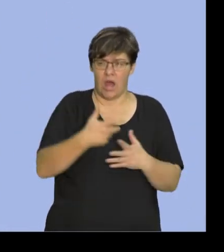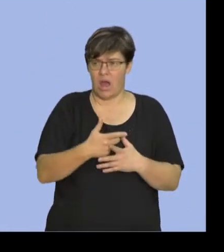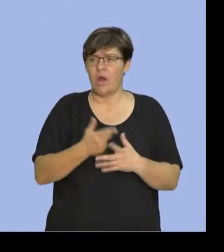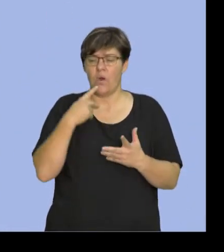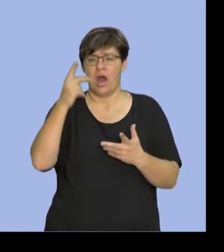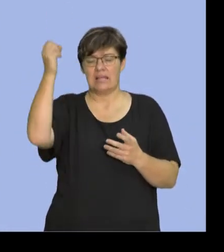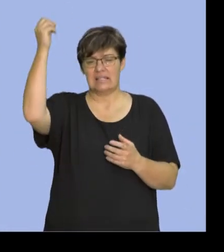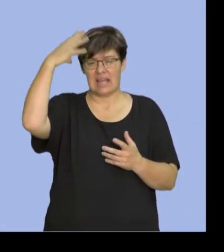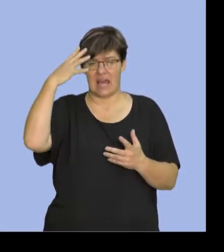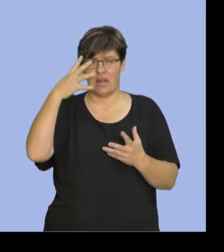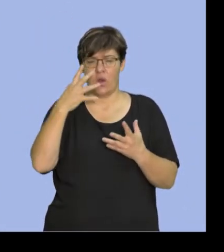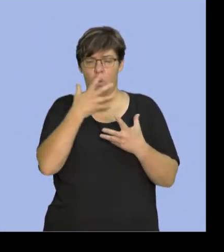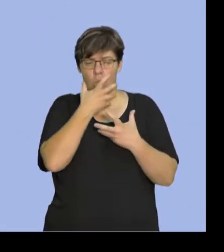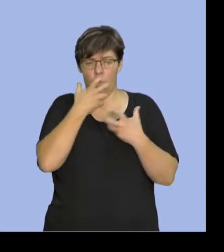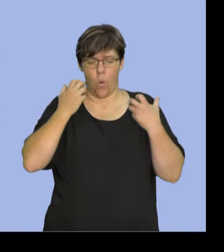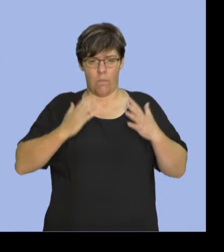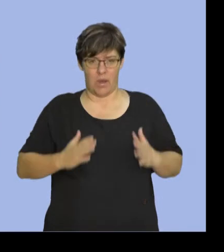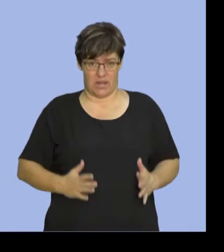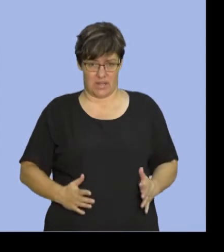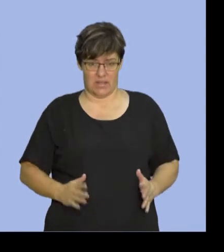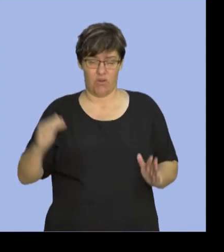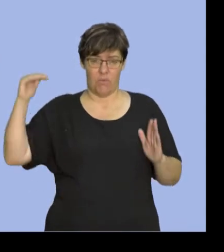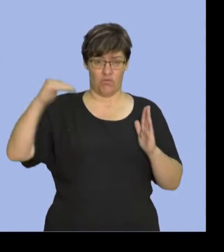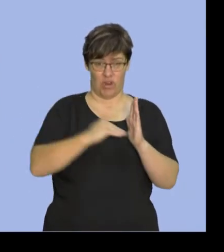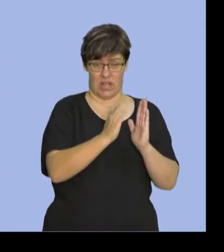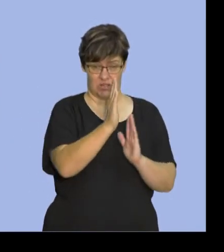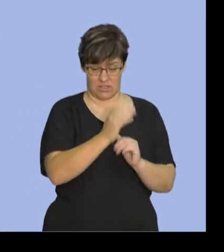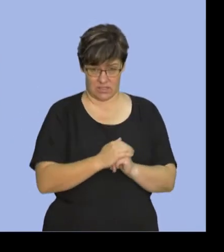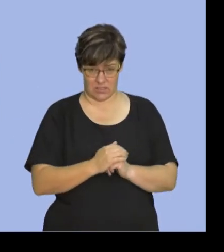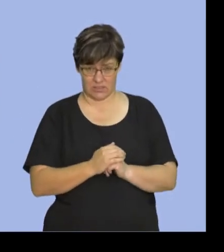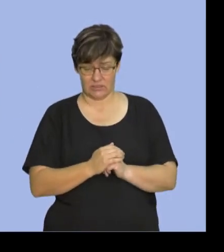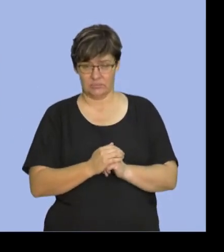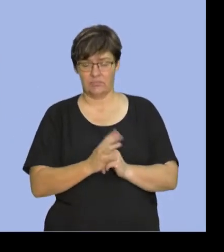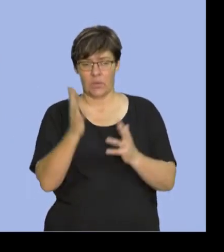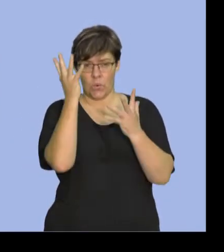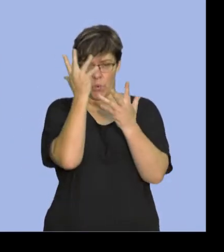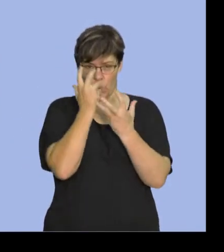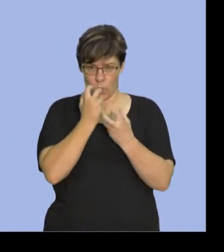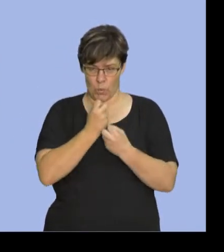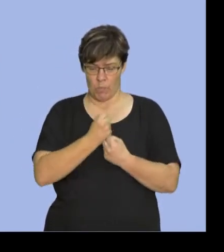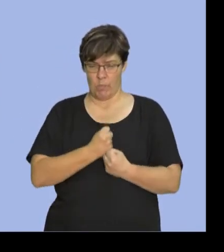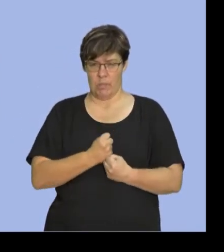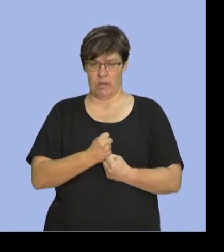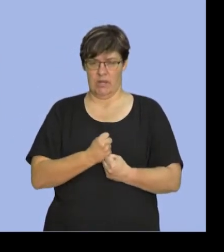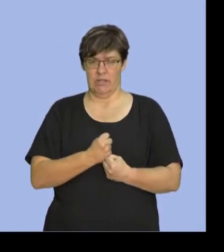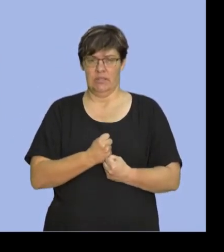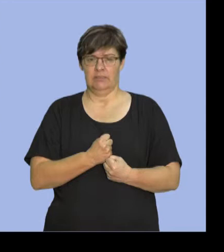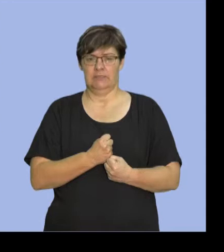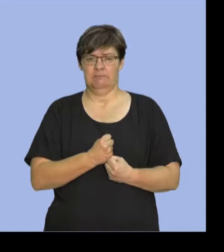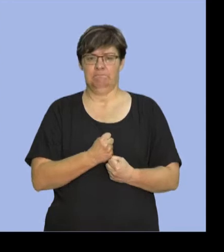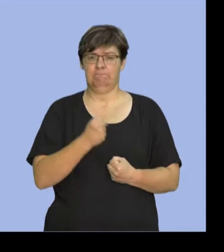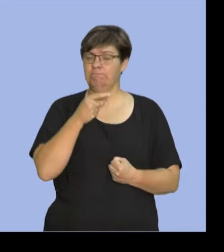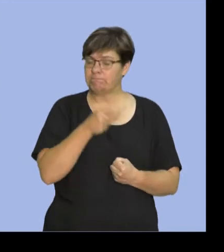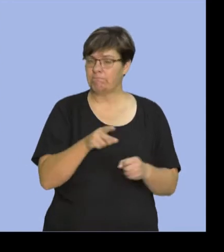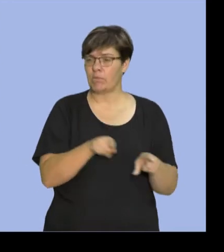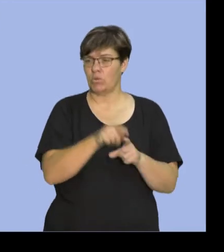up or it heats up its body from the radiation in terms of absorbing the radiation from the sun. We